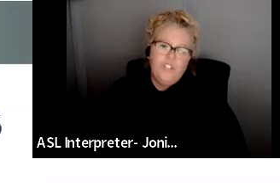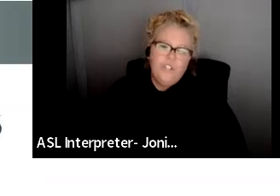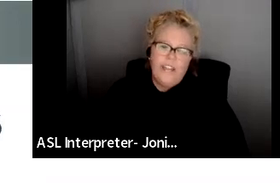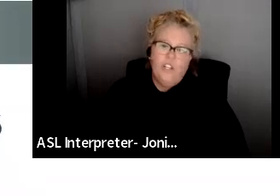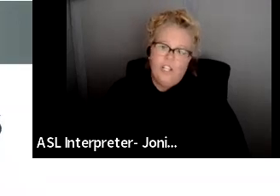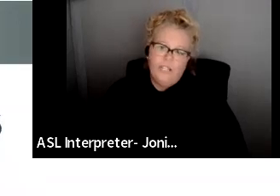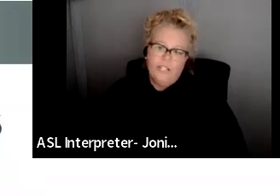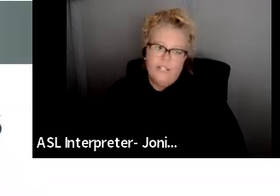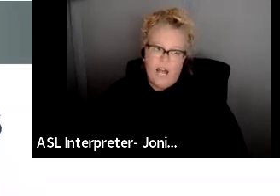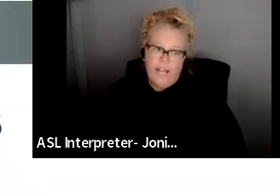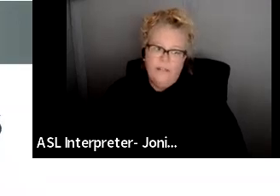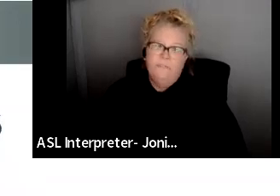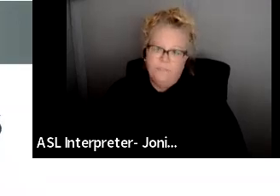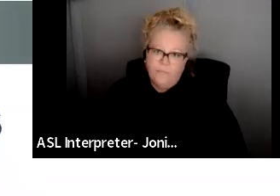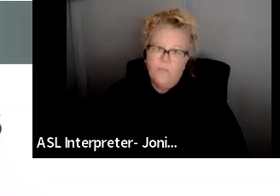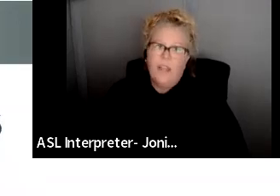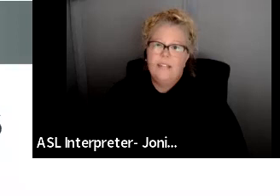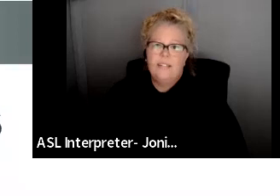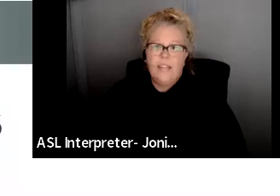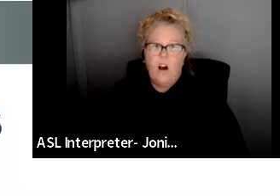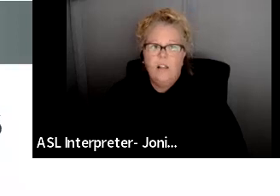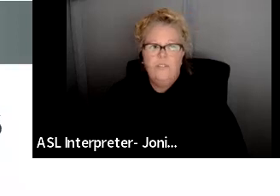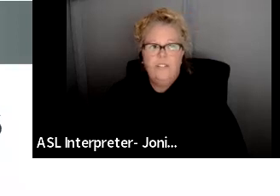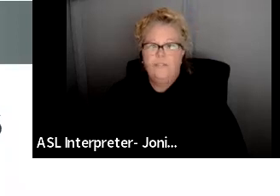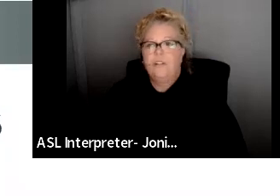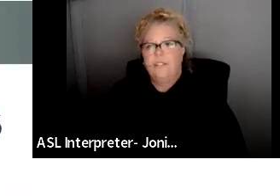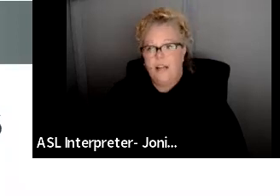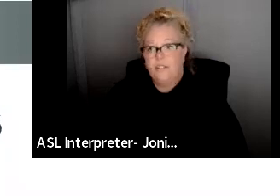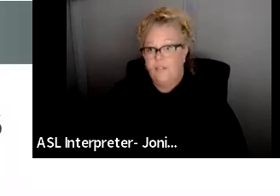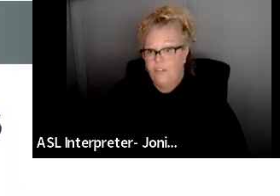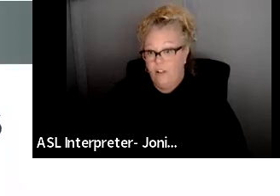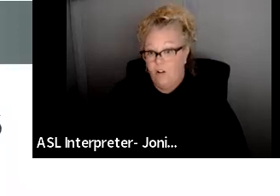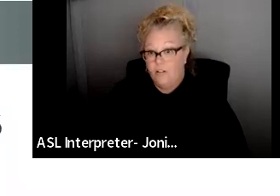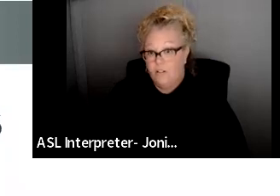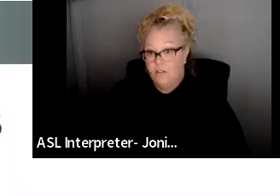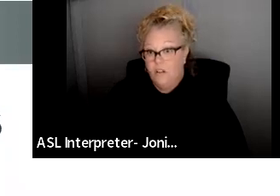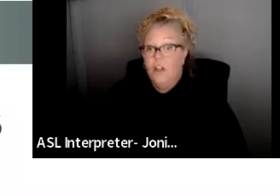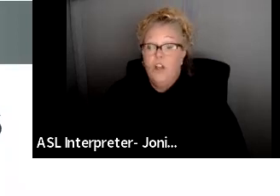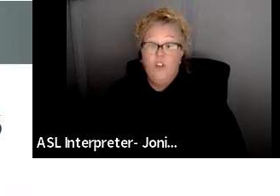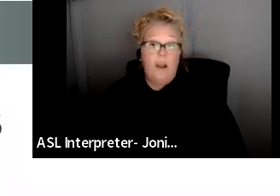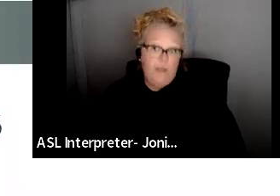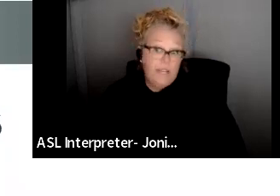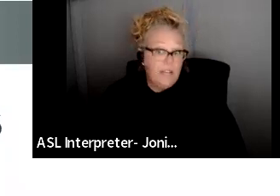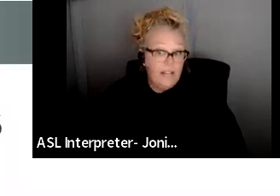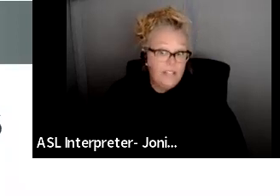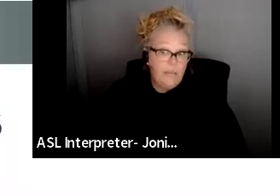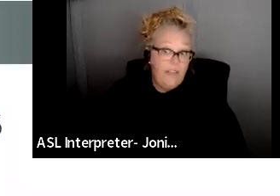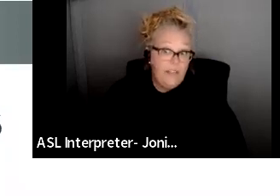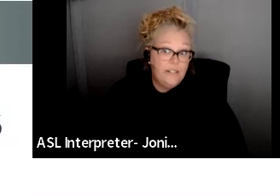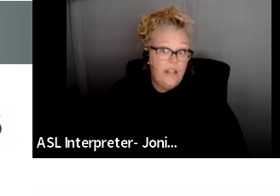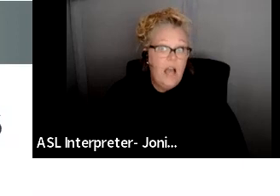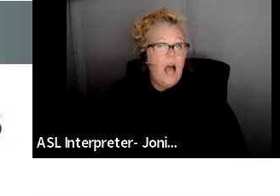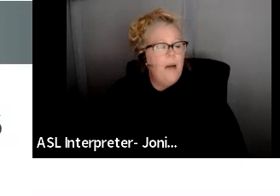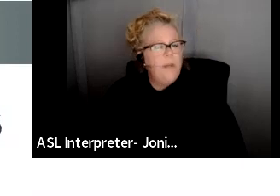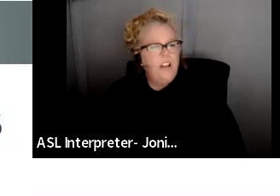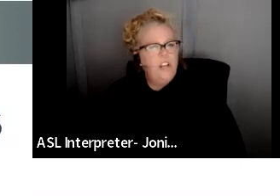I want you to take a look at this slide and see all of the different signs of hearing loss. You might recognize some of